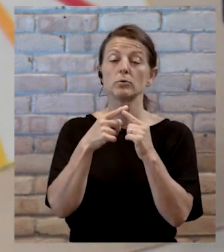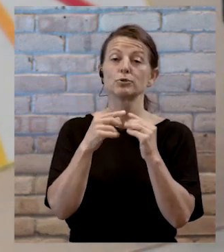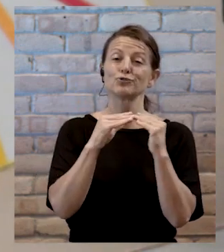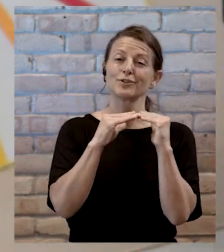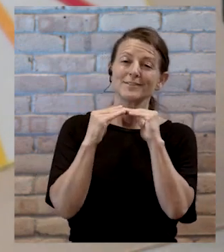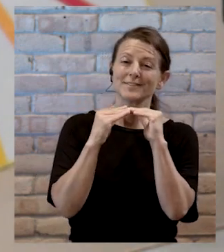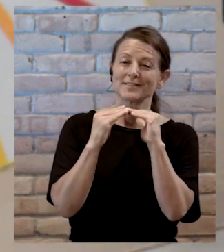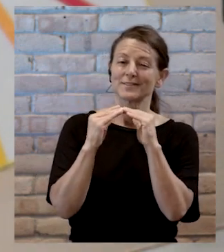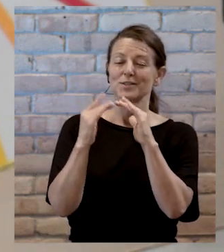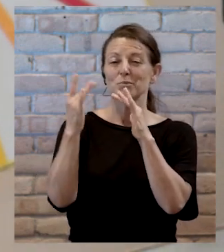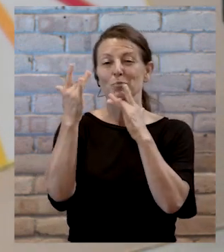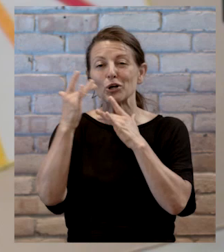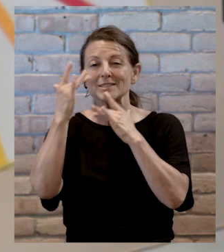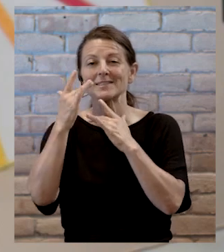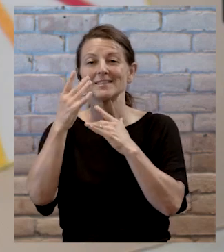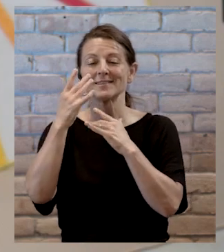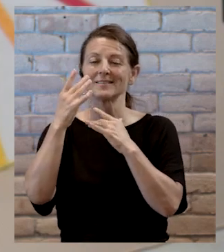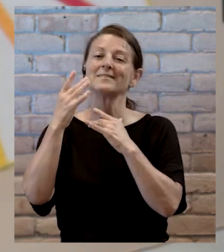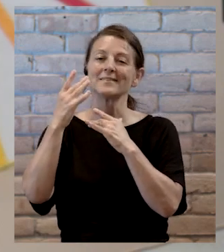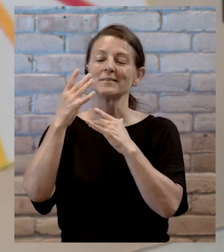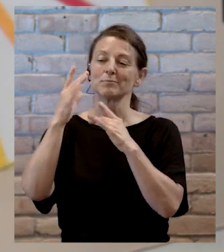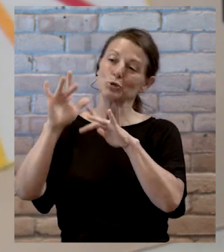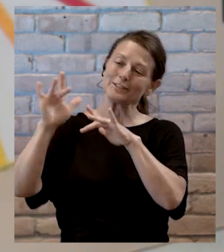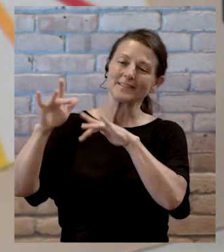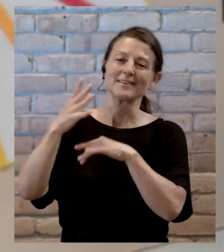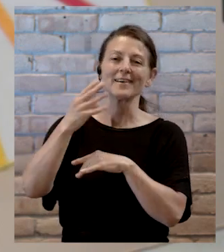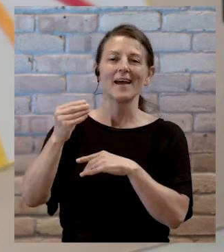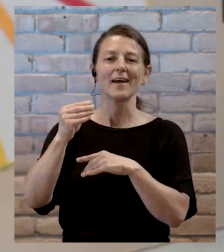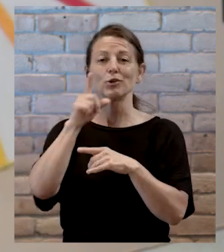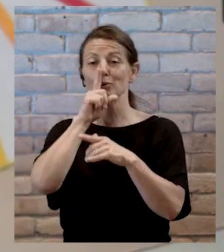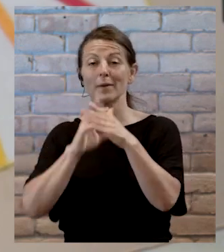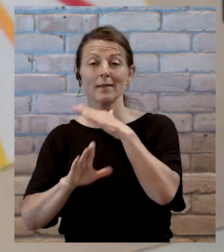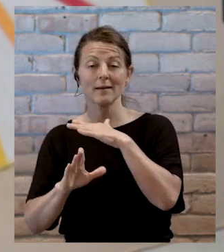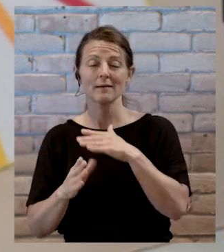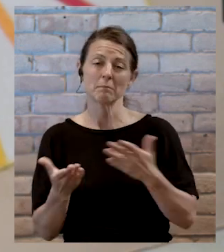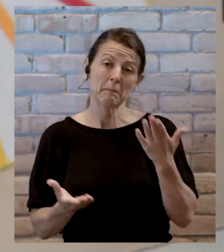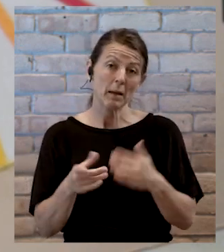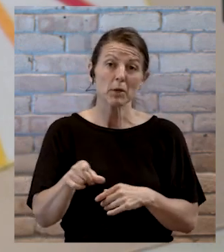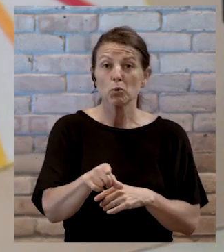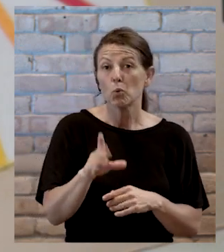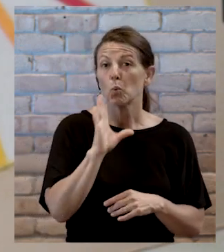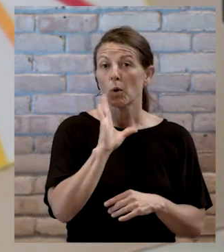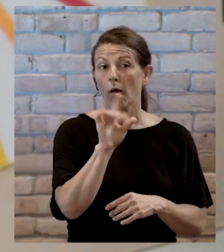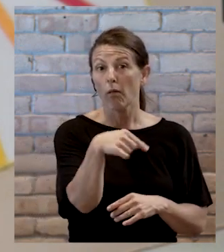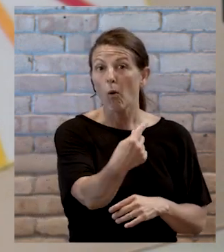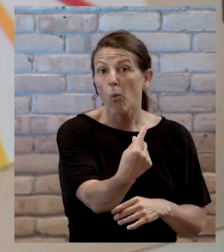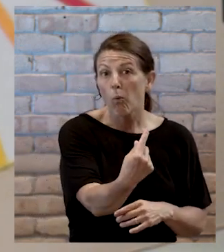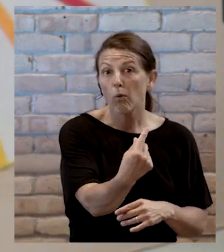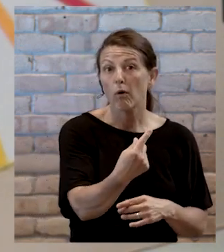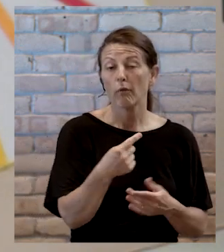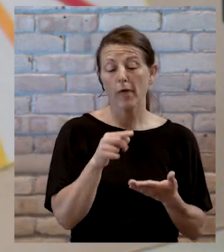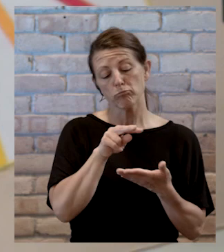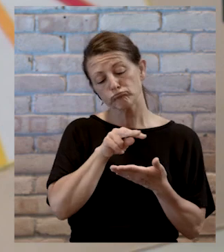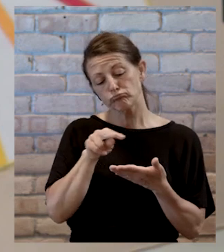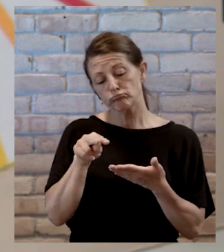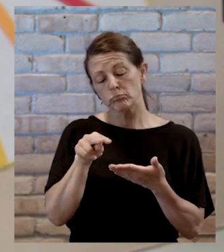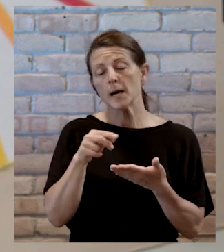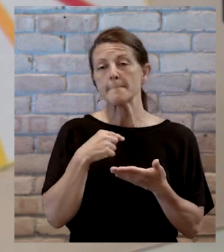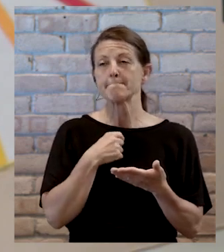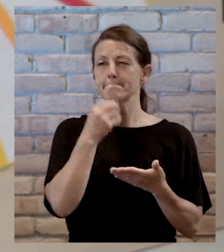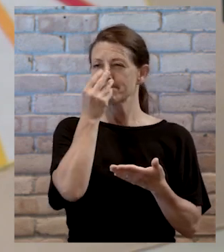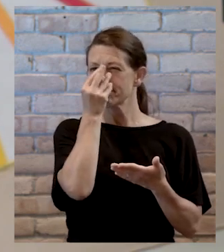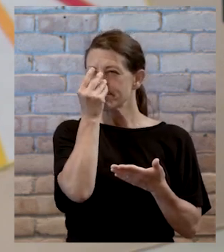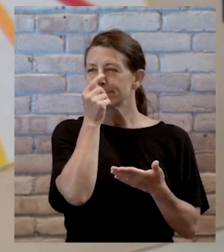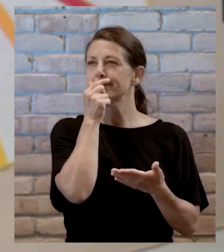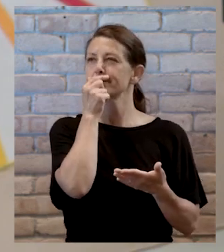mercy, and humility. And maybe it's something you'll do by yourself. You'll just read that single verse and you'll